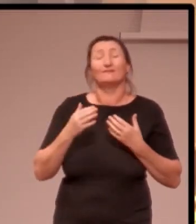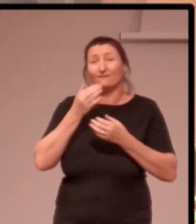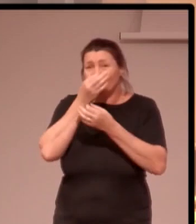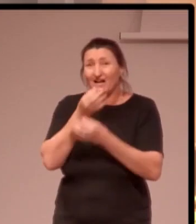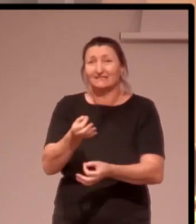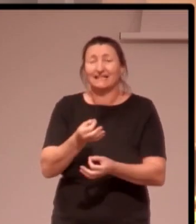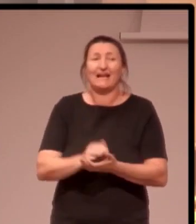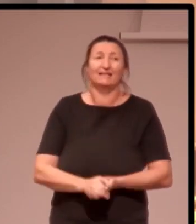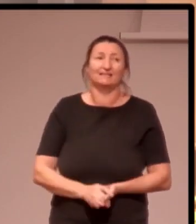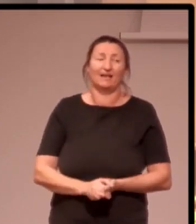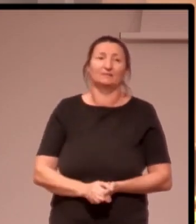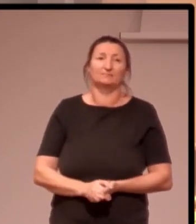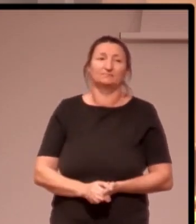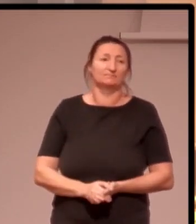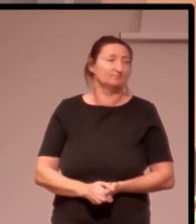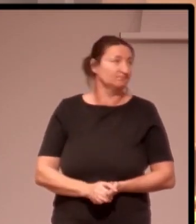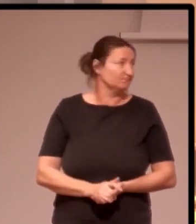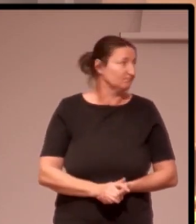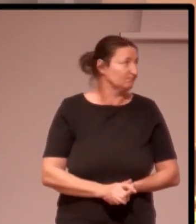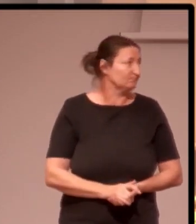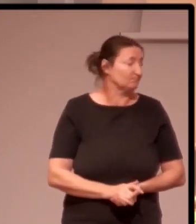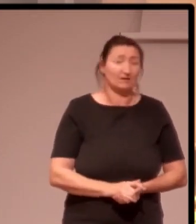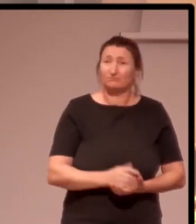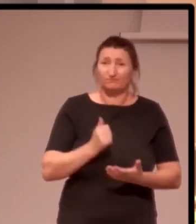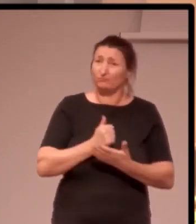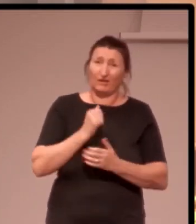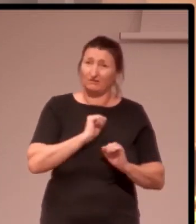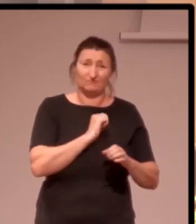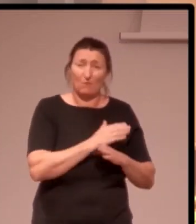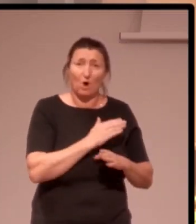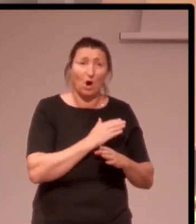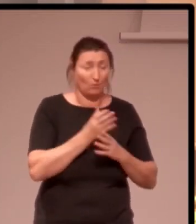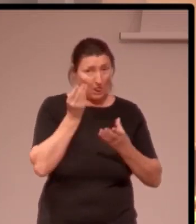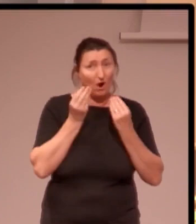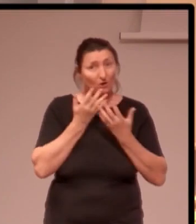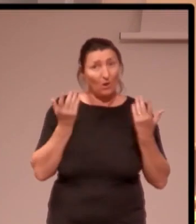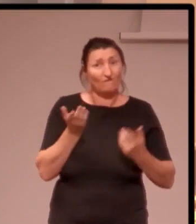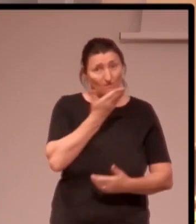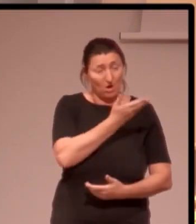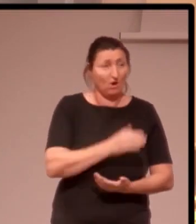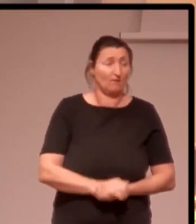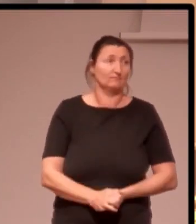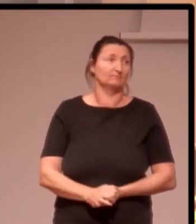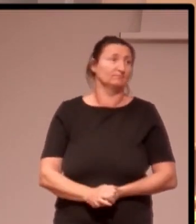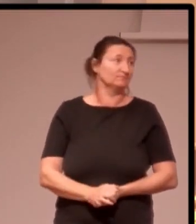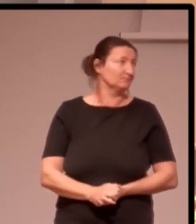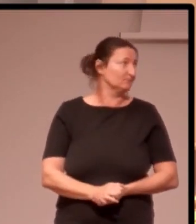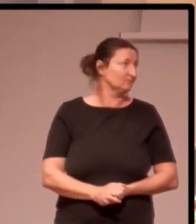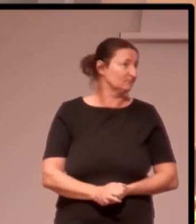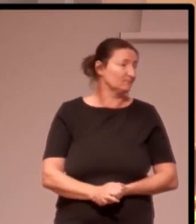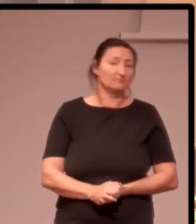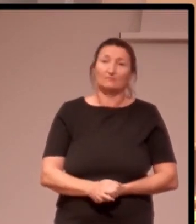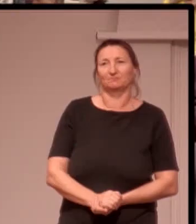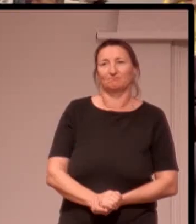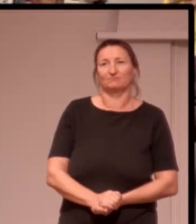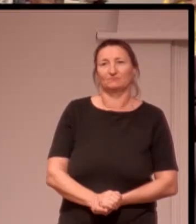that Lucy's working on, one that we could all learn a lot from, really. So I'm looking forward to seeing the outcomes